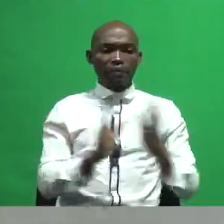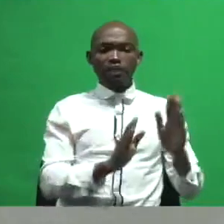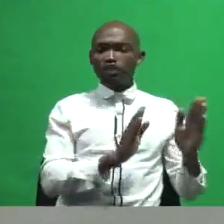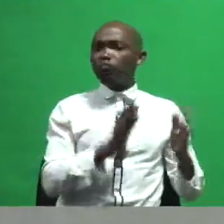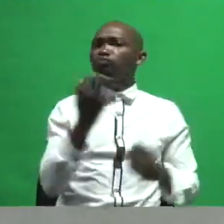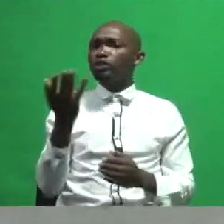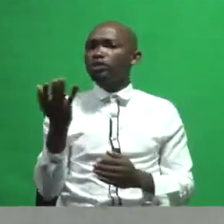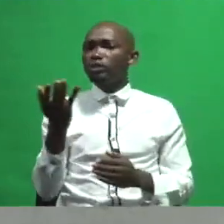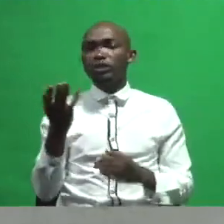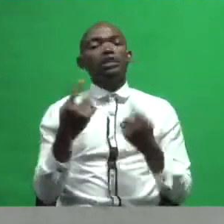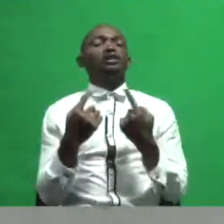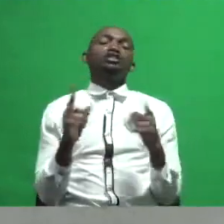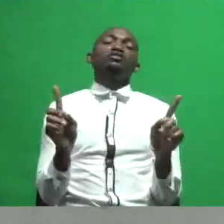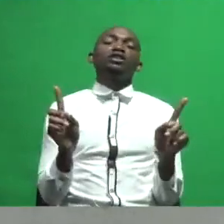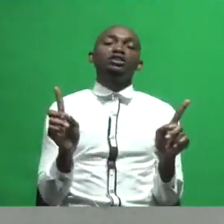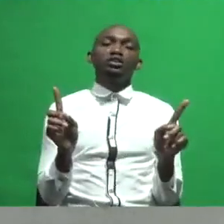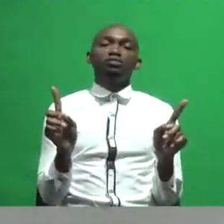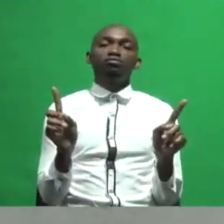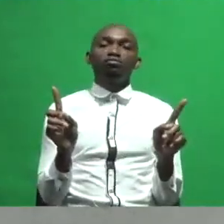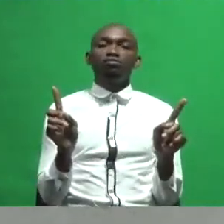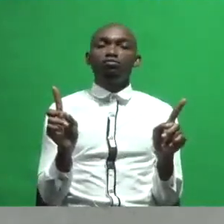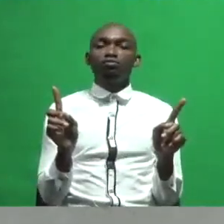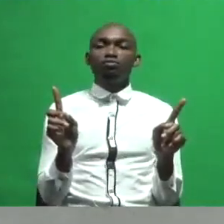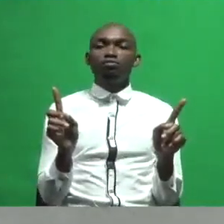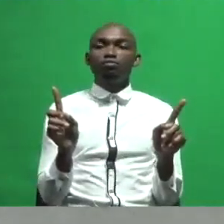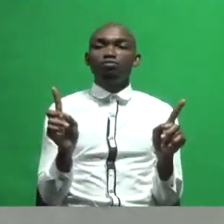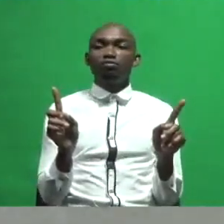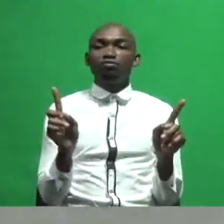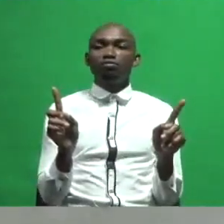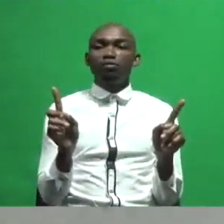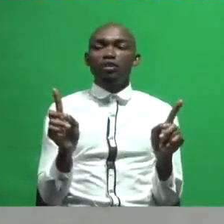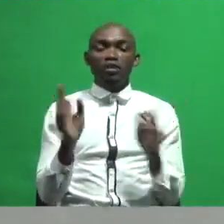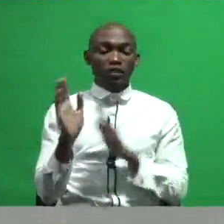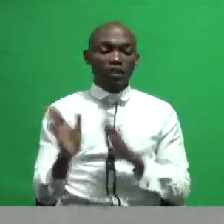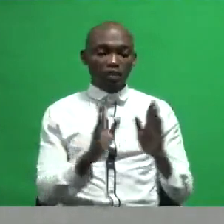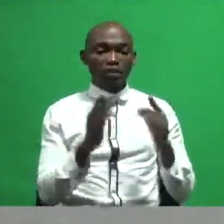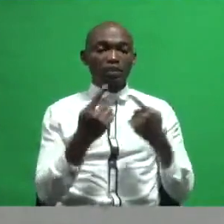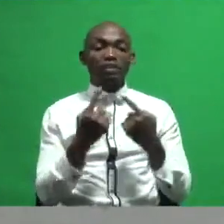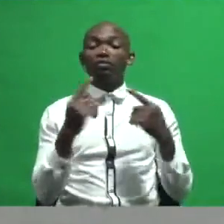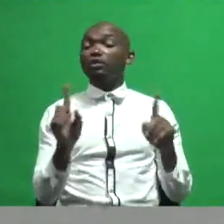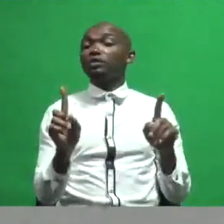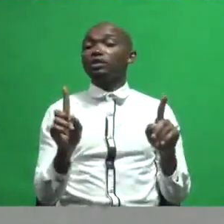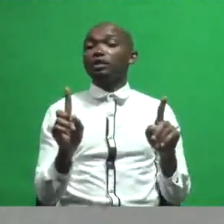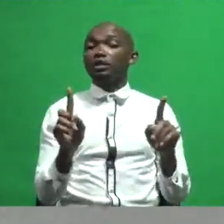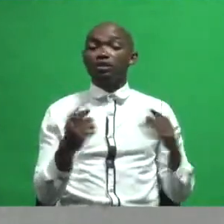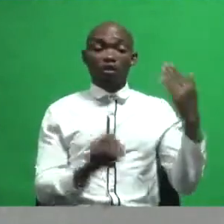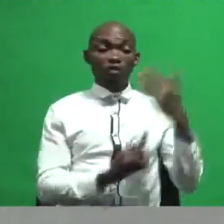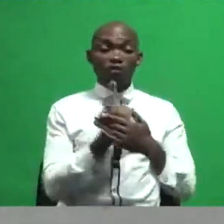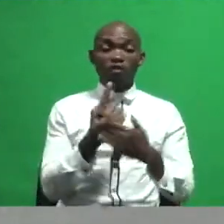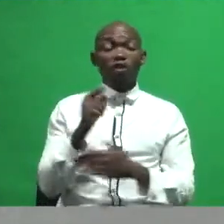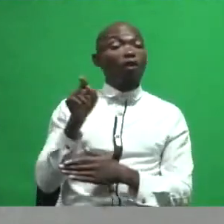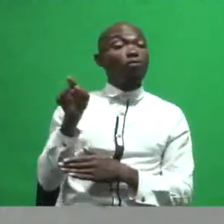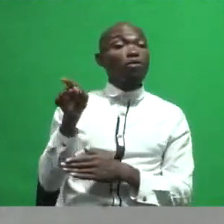what about the arrangement? It's different. Good. They arrange differently. So